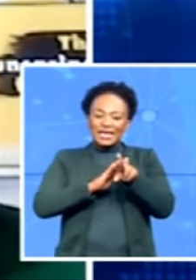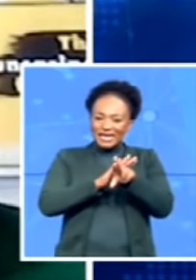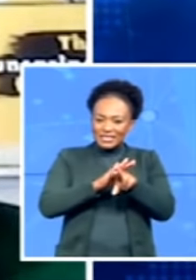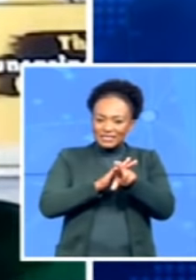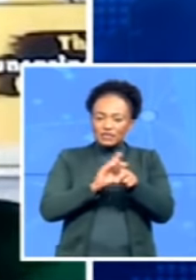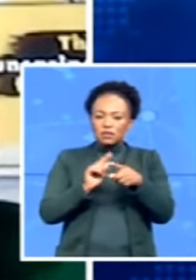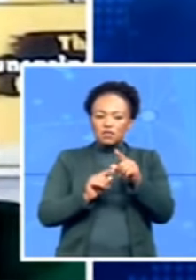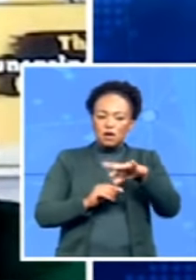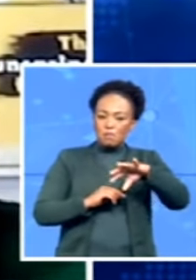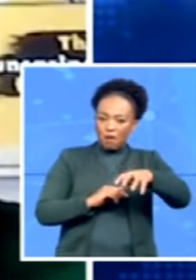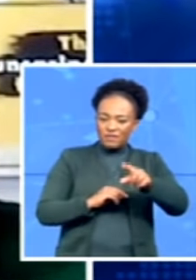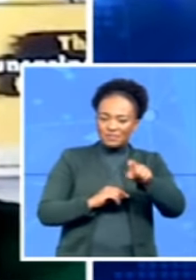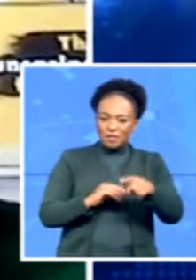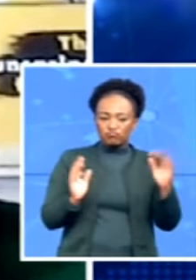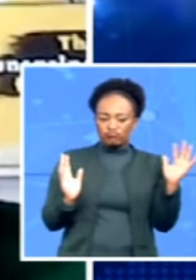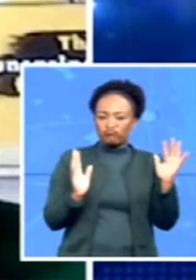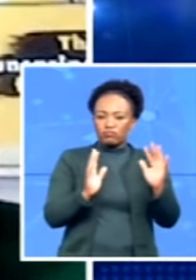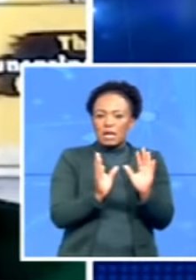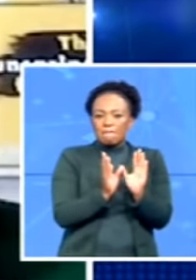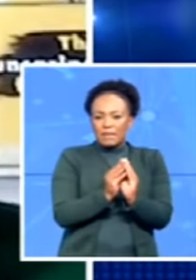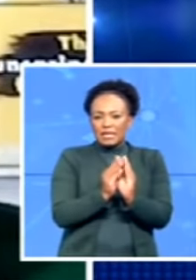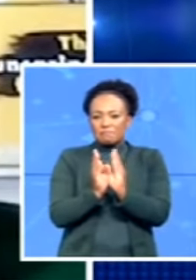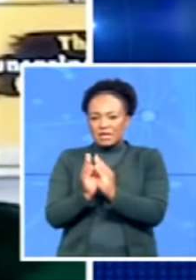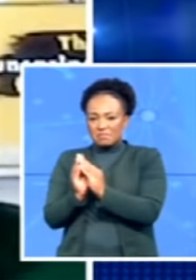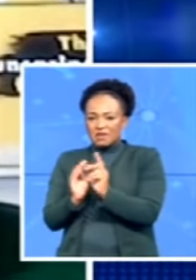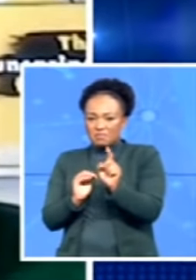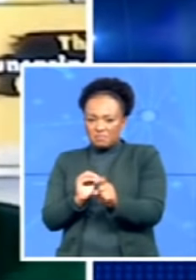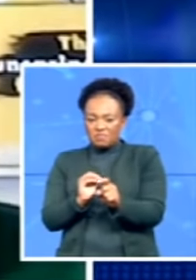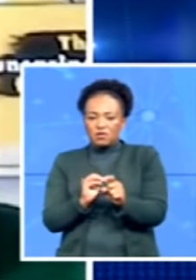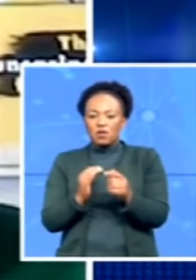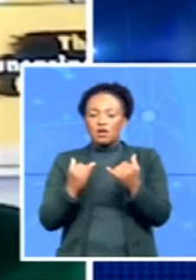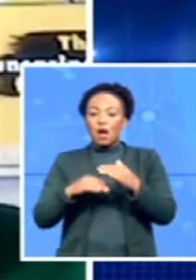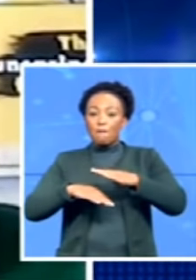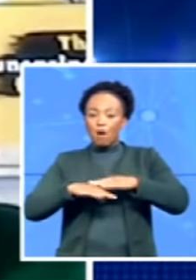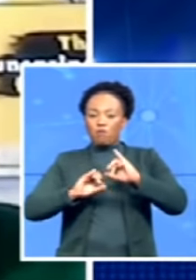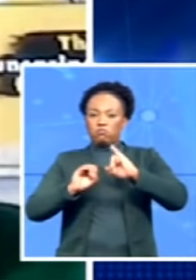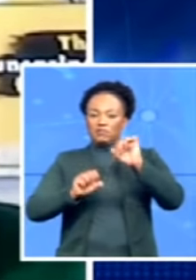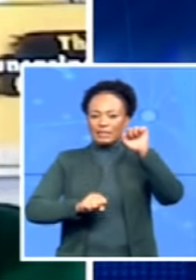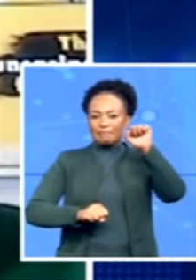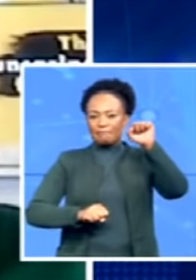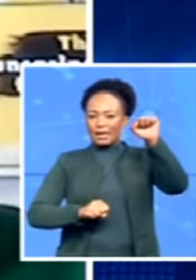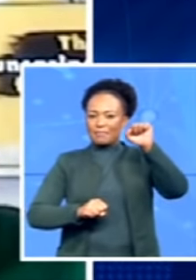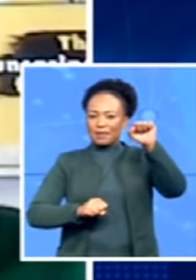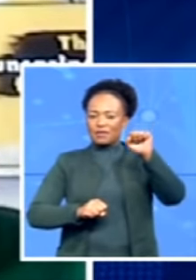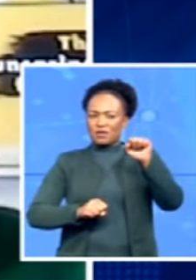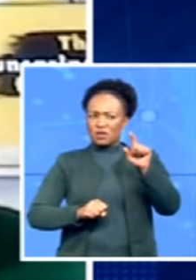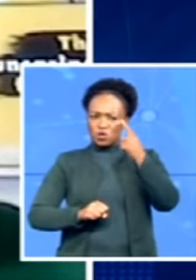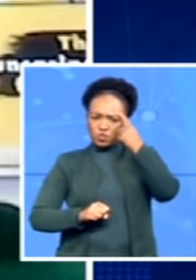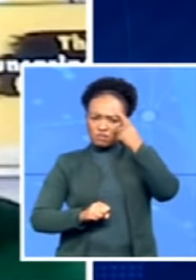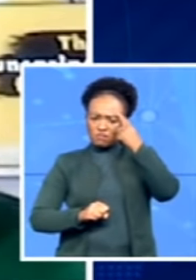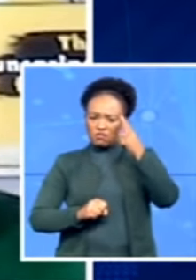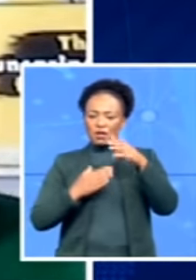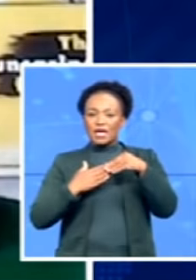name it. By intensifying your industrial action, do you think that the leadership of the ANC will actually